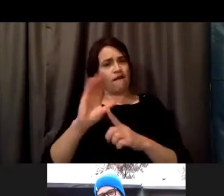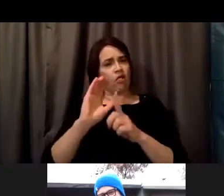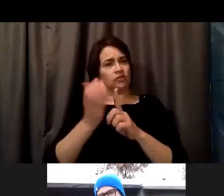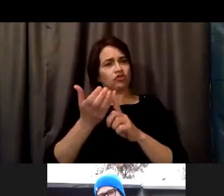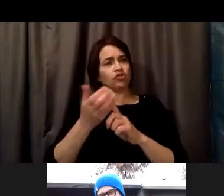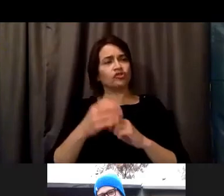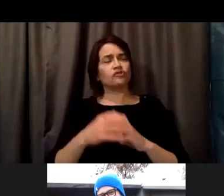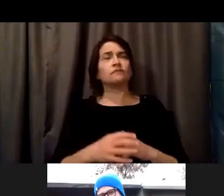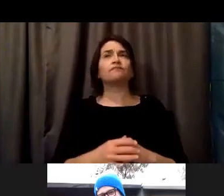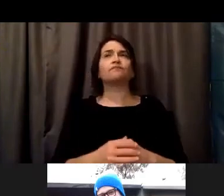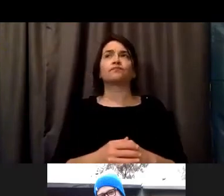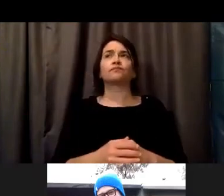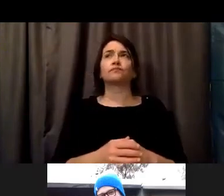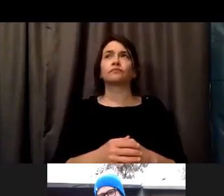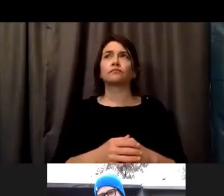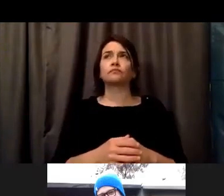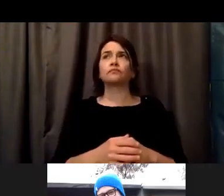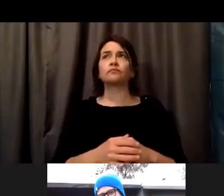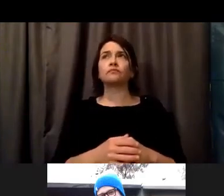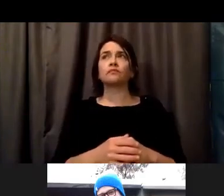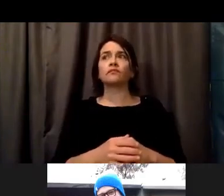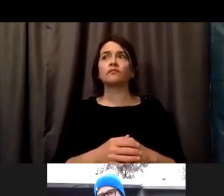think from